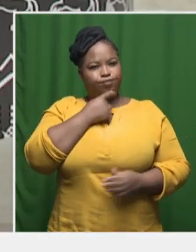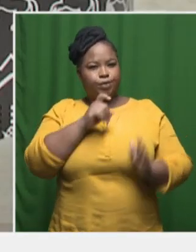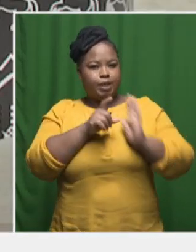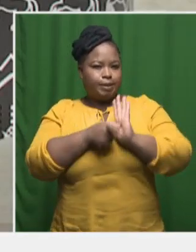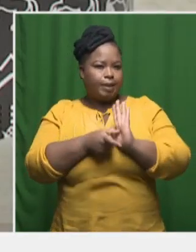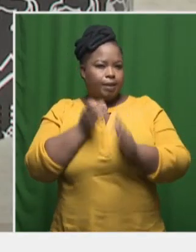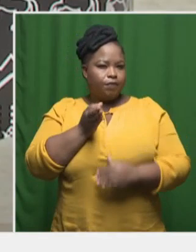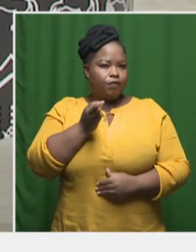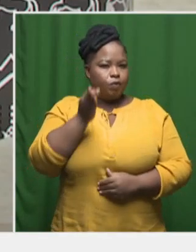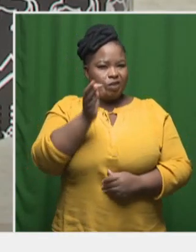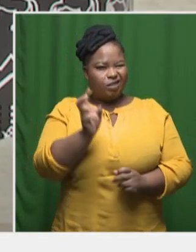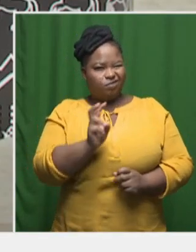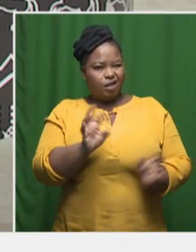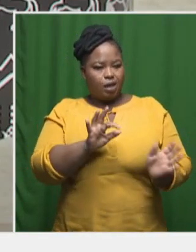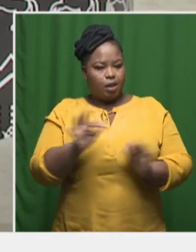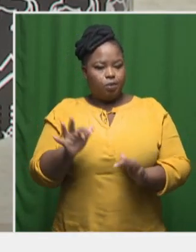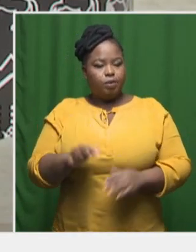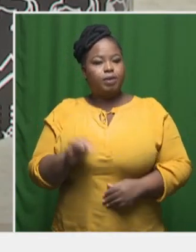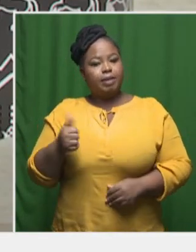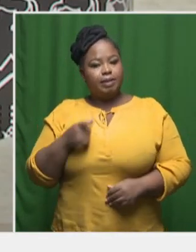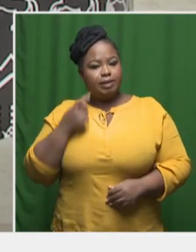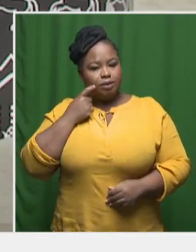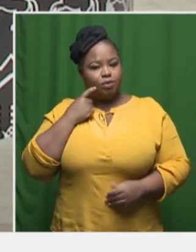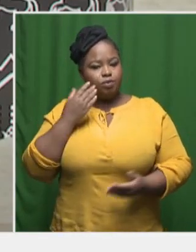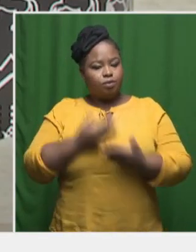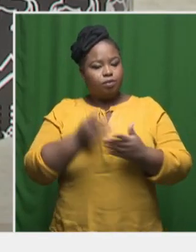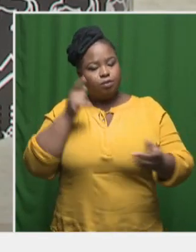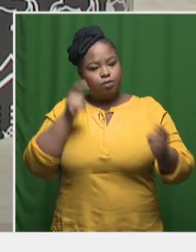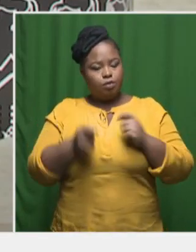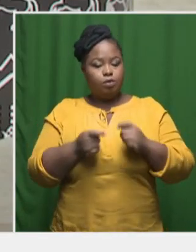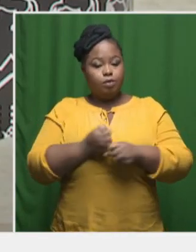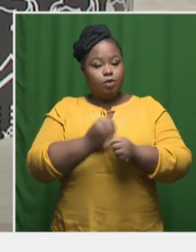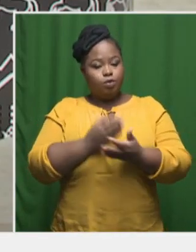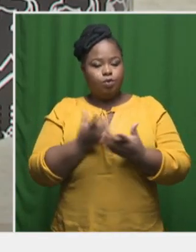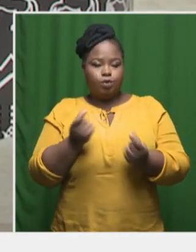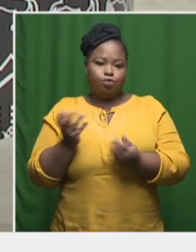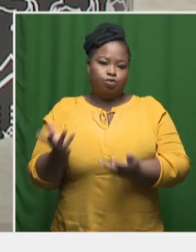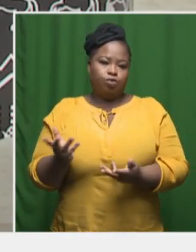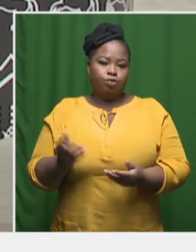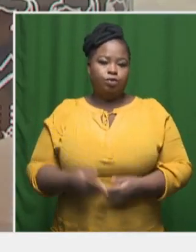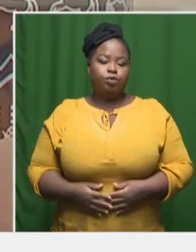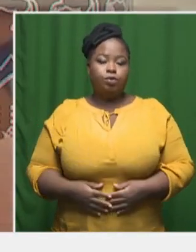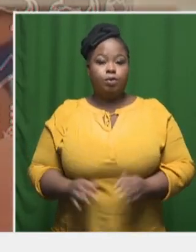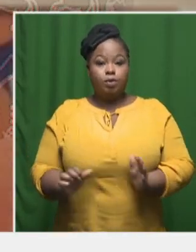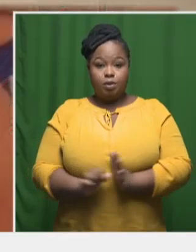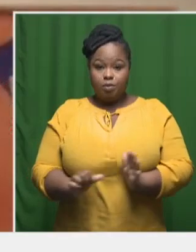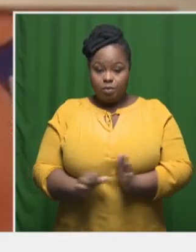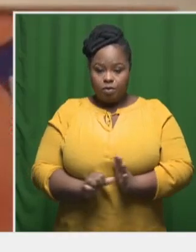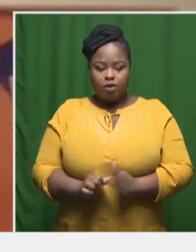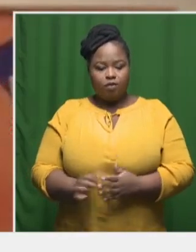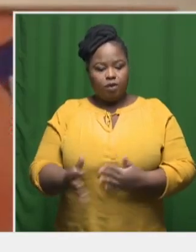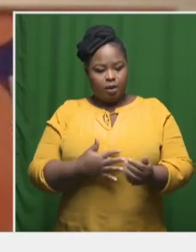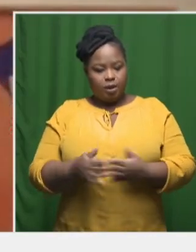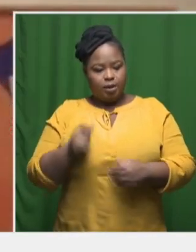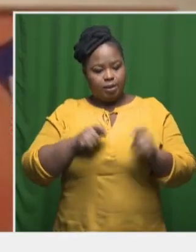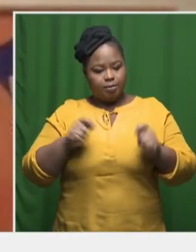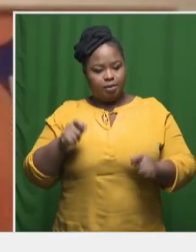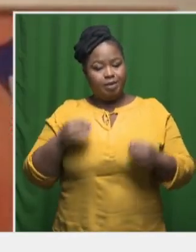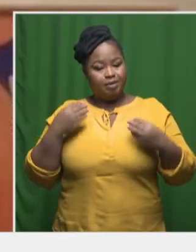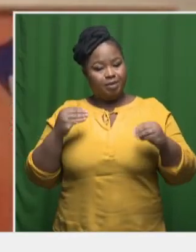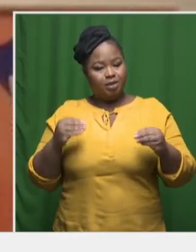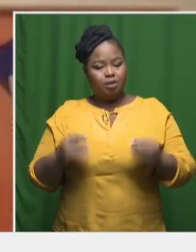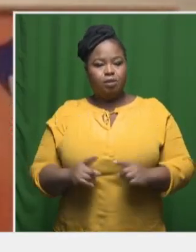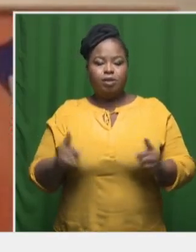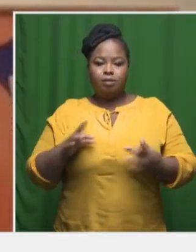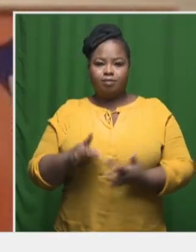is going, in order for us to recalibrate and change and make sure that we're doing that. So a very, very important part of anyone's business, but